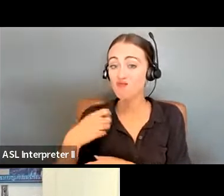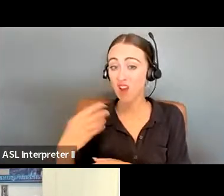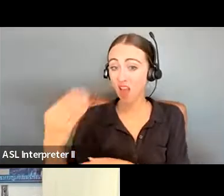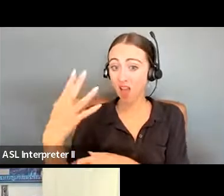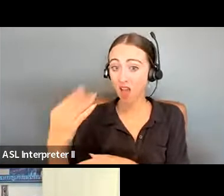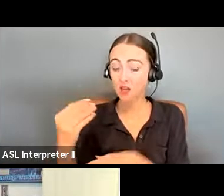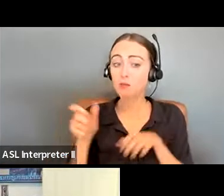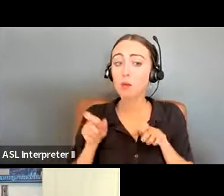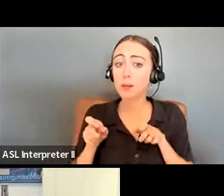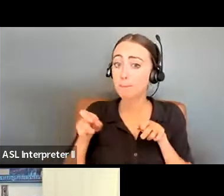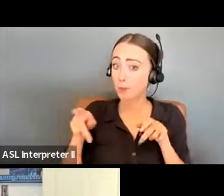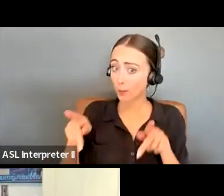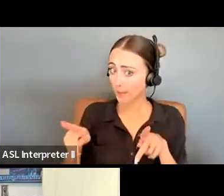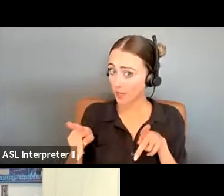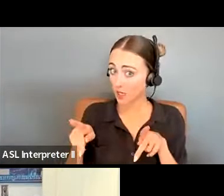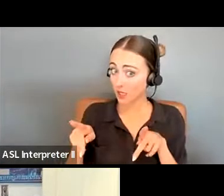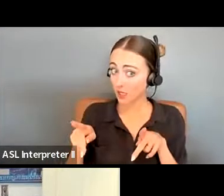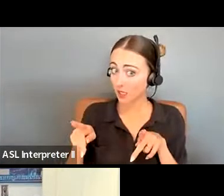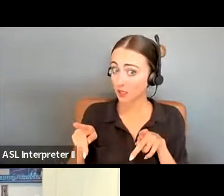permitted